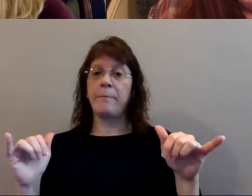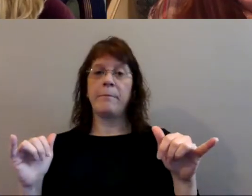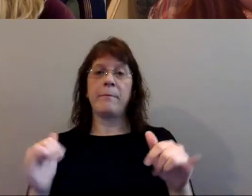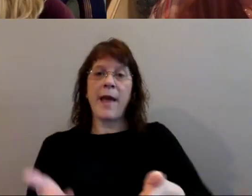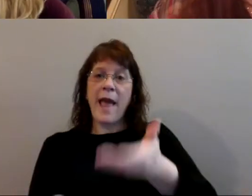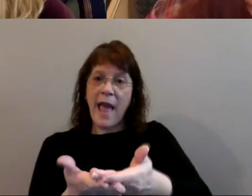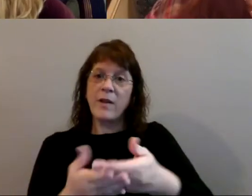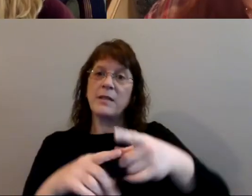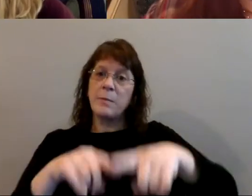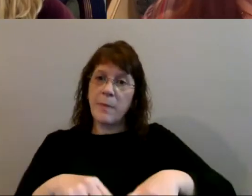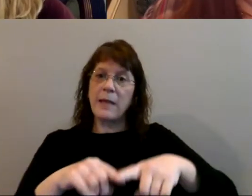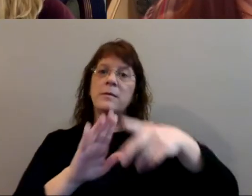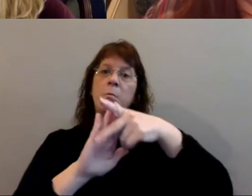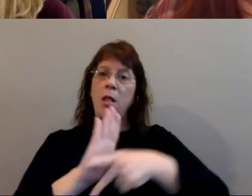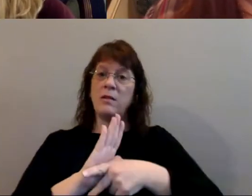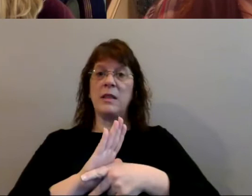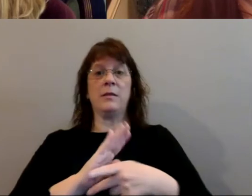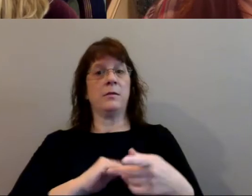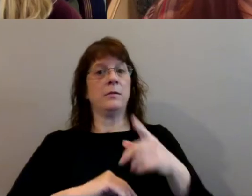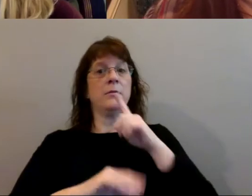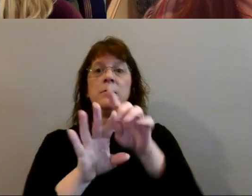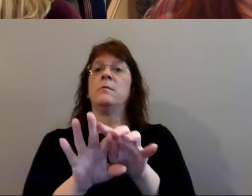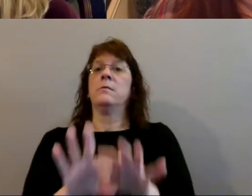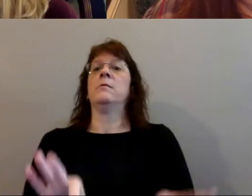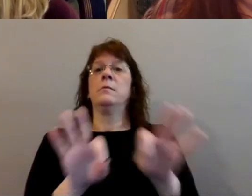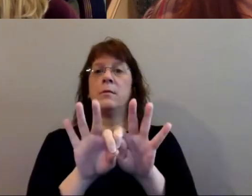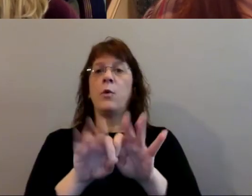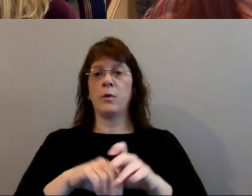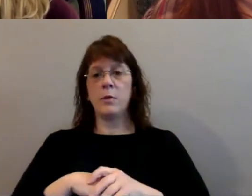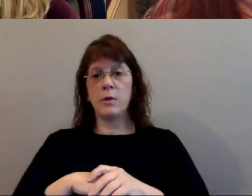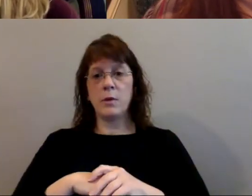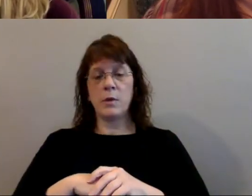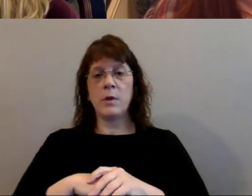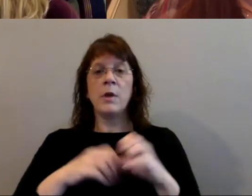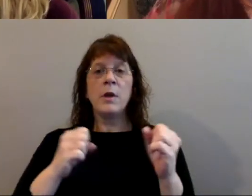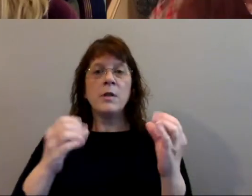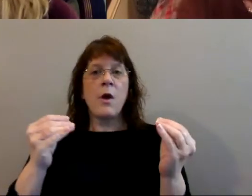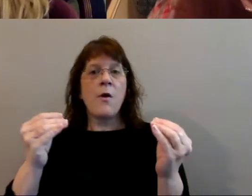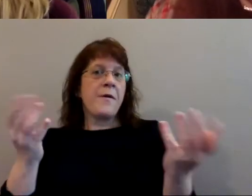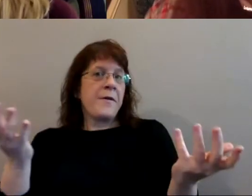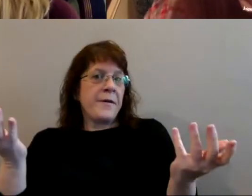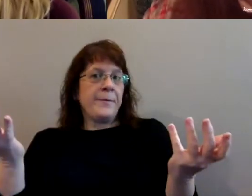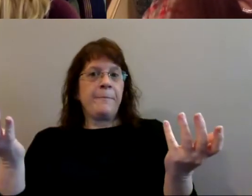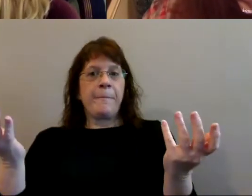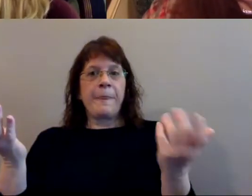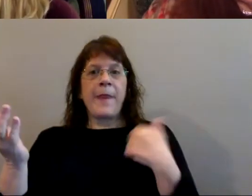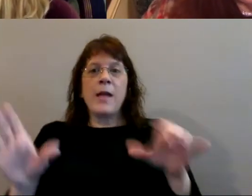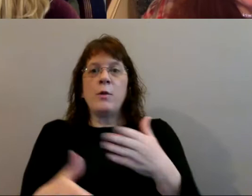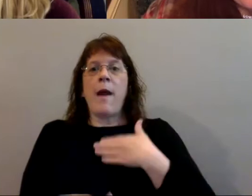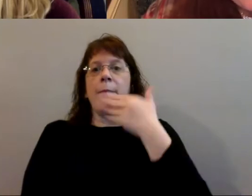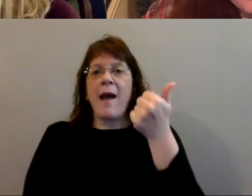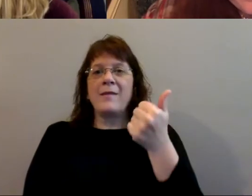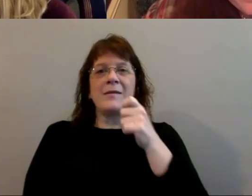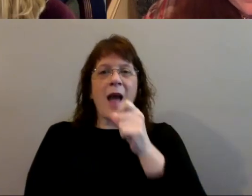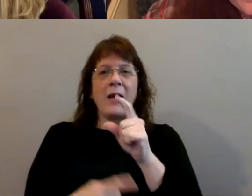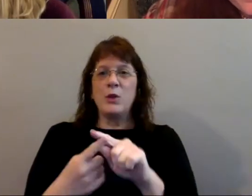evidence-based policy is critical. And so, yeah, I do my best not to like comment